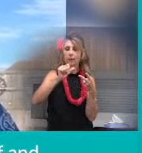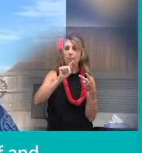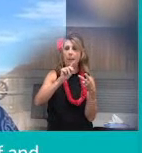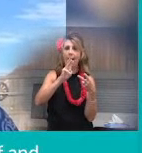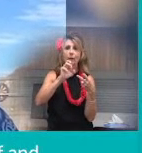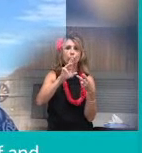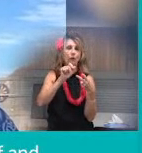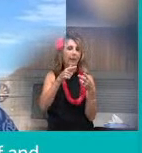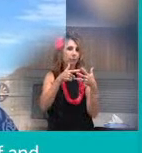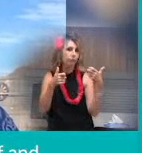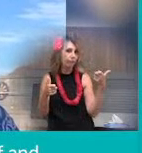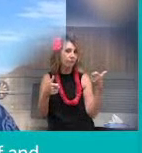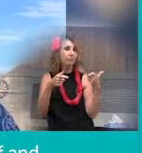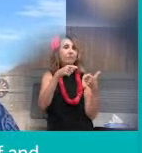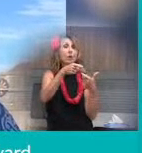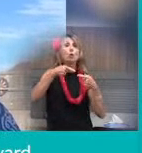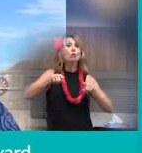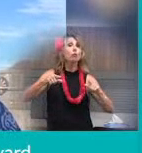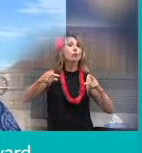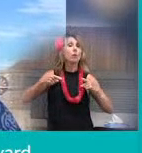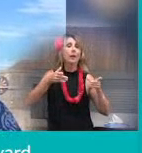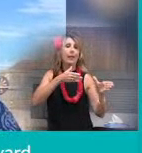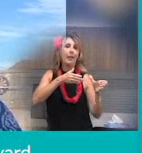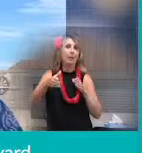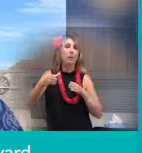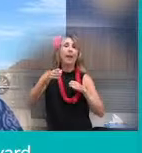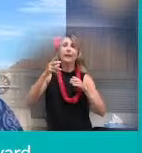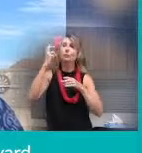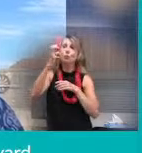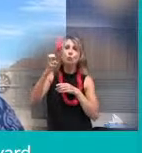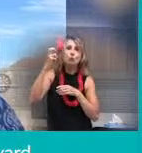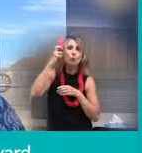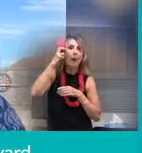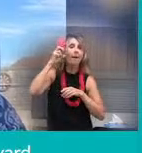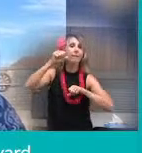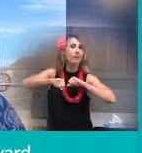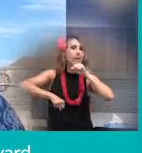to travel, cycle, golf, and spend more time in his backyard.